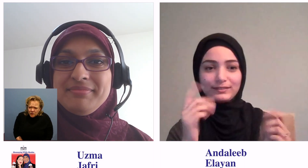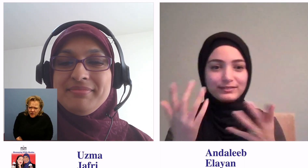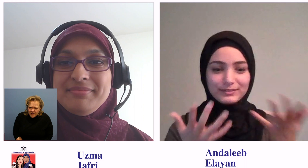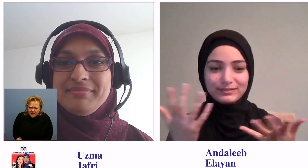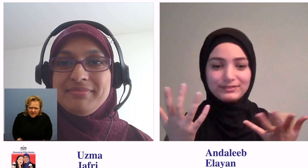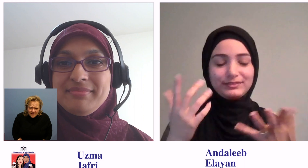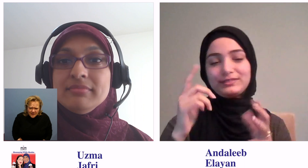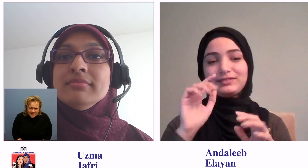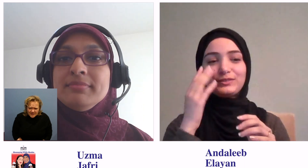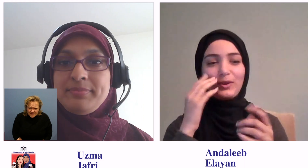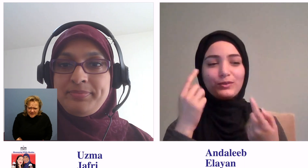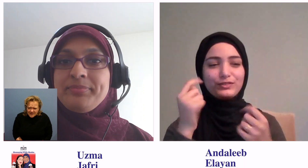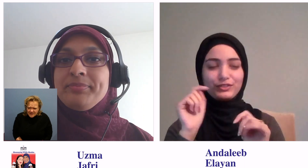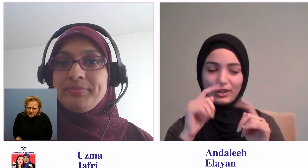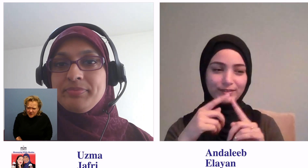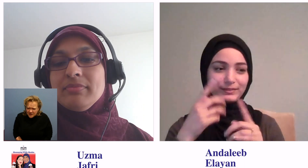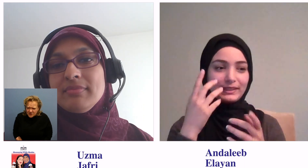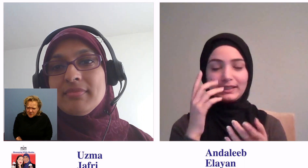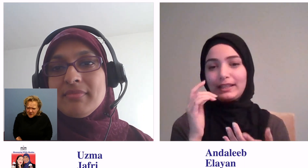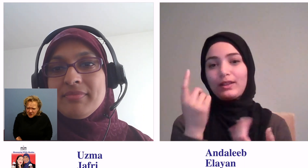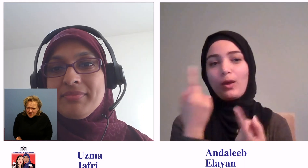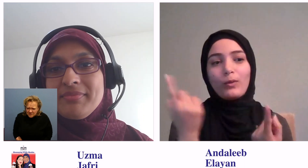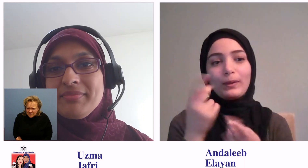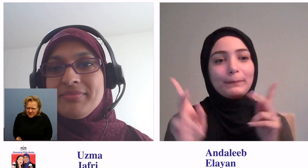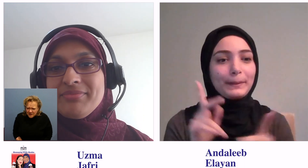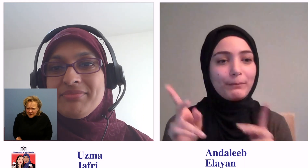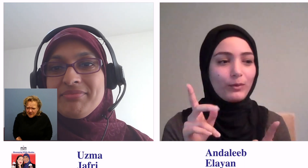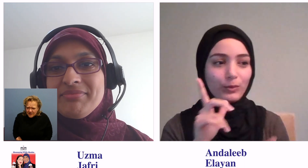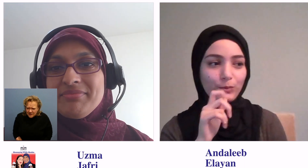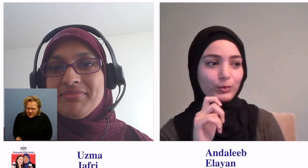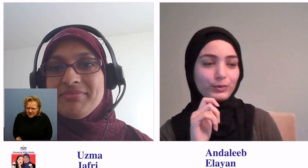and also don't overthink things. Don't think too much.